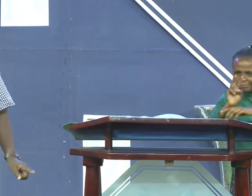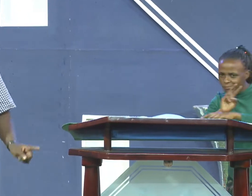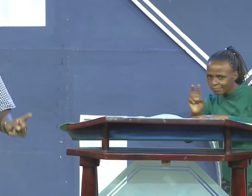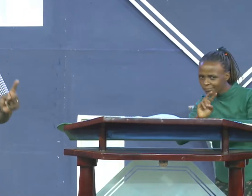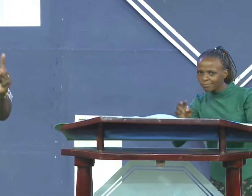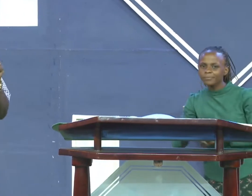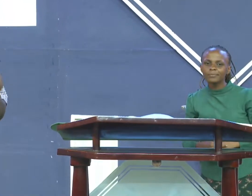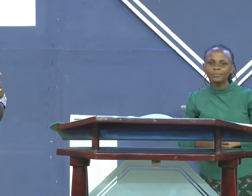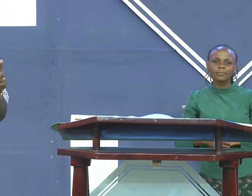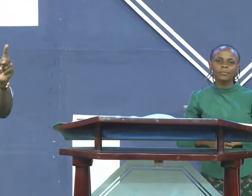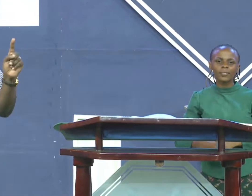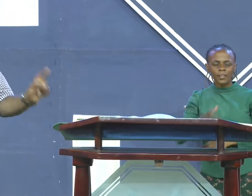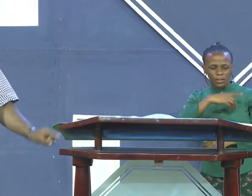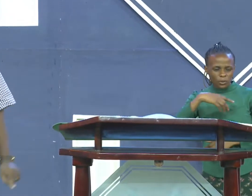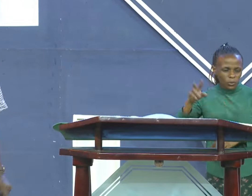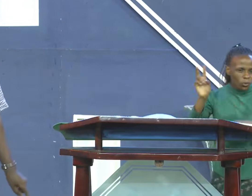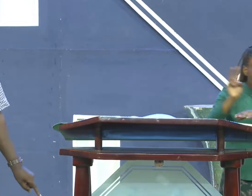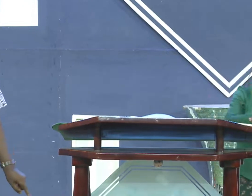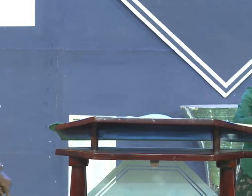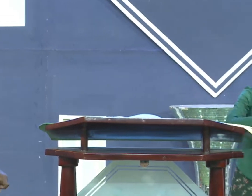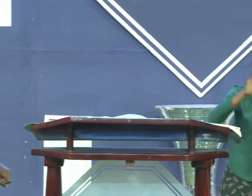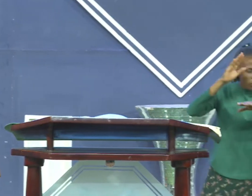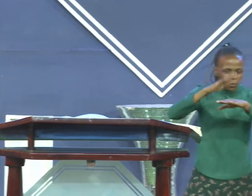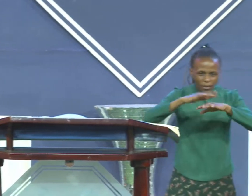To go and spy the promised land.